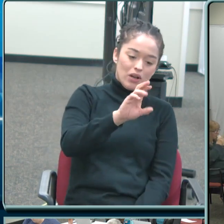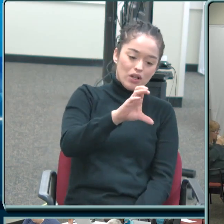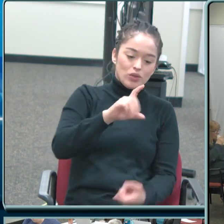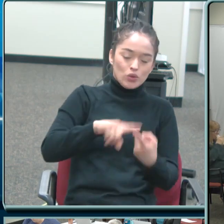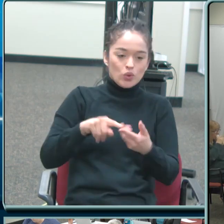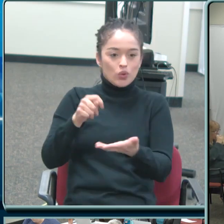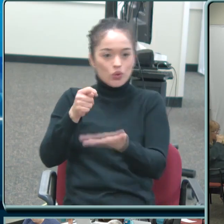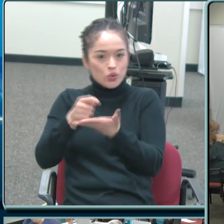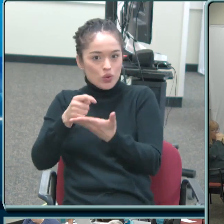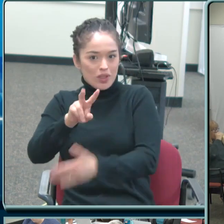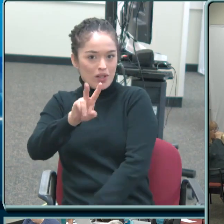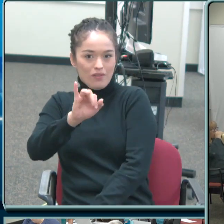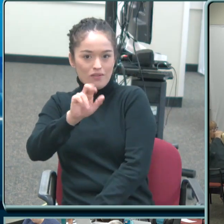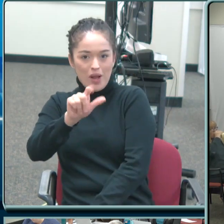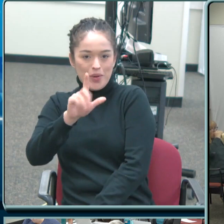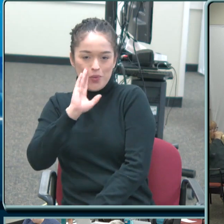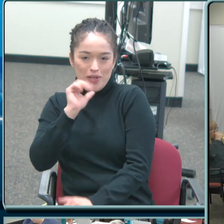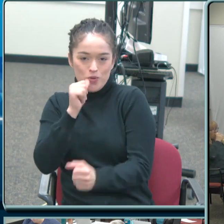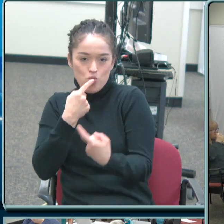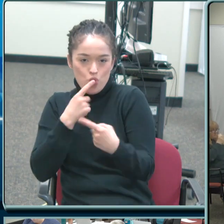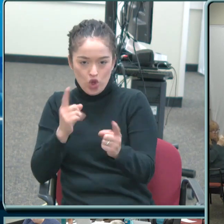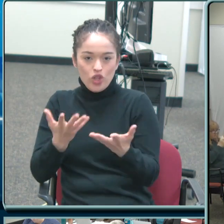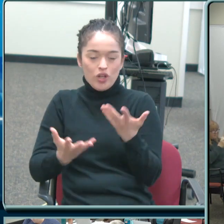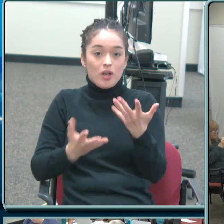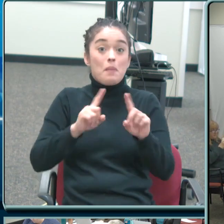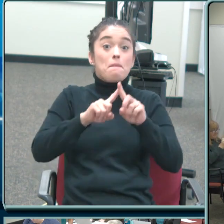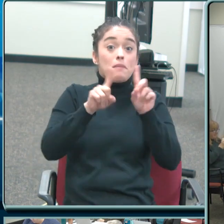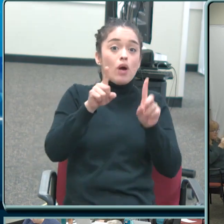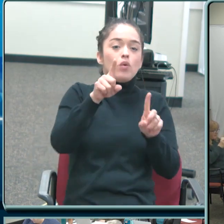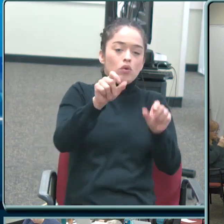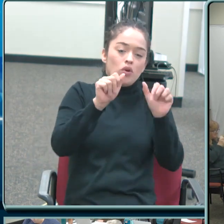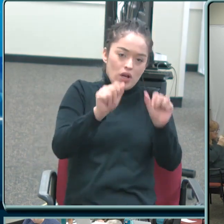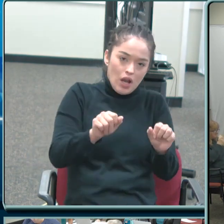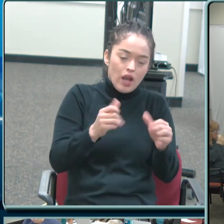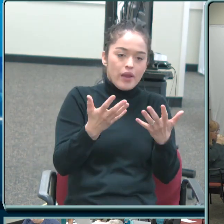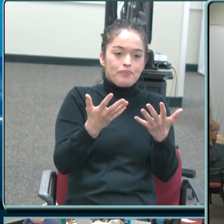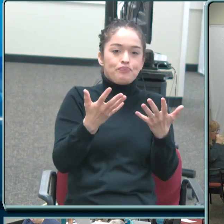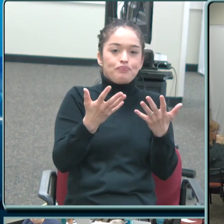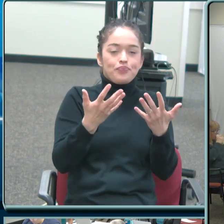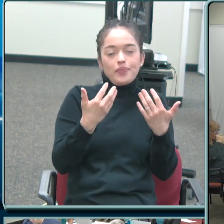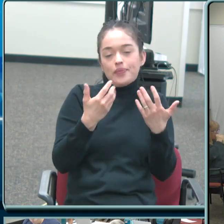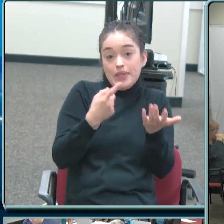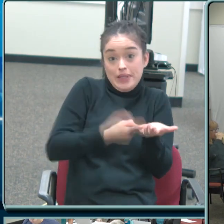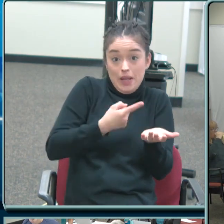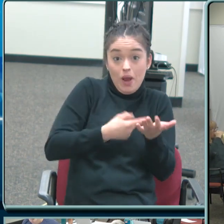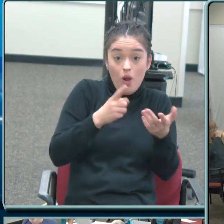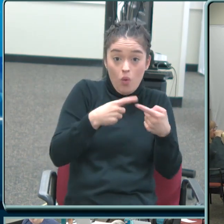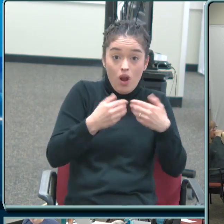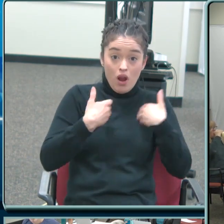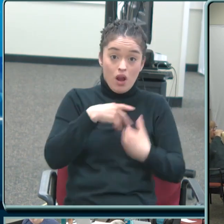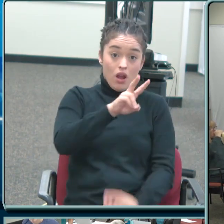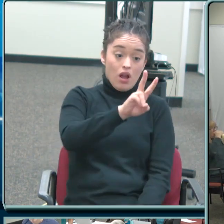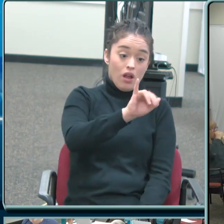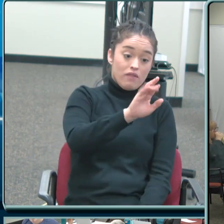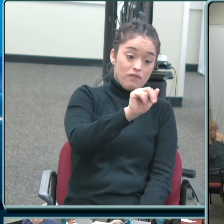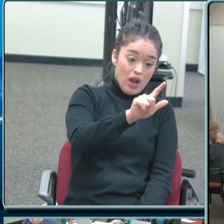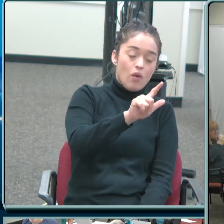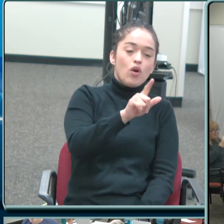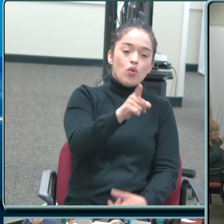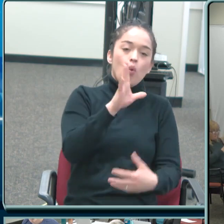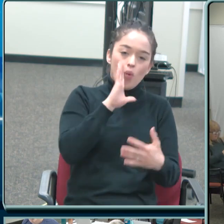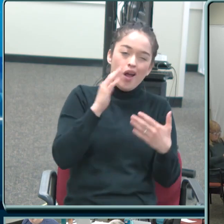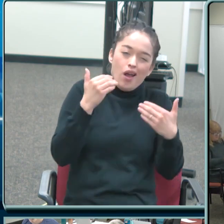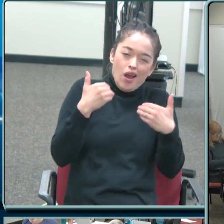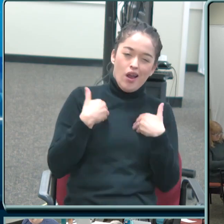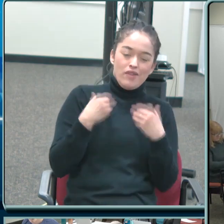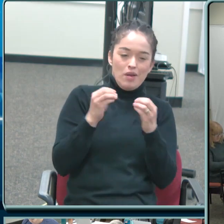right? Antibiotics don't work for viral infections, but you can get sometimes when you have a viral infection, it make you more prone